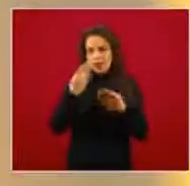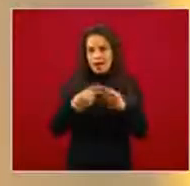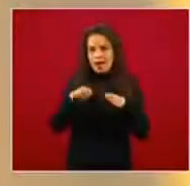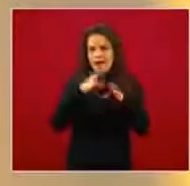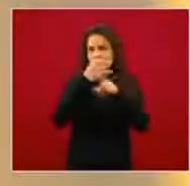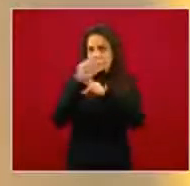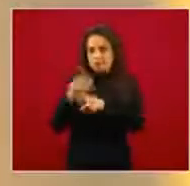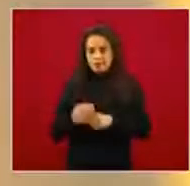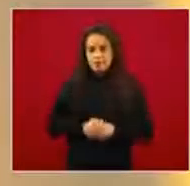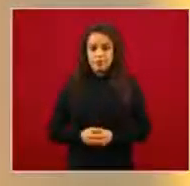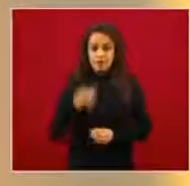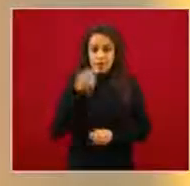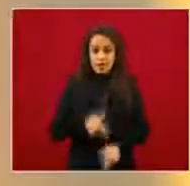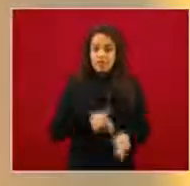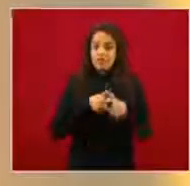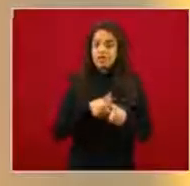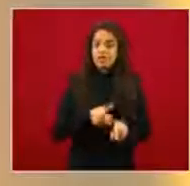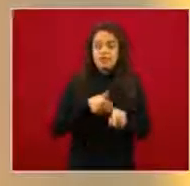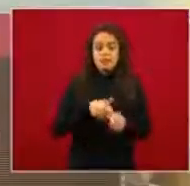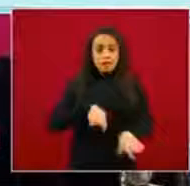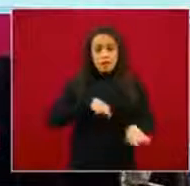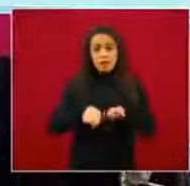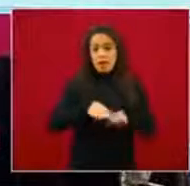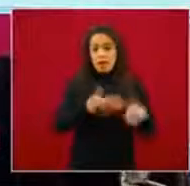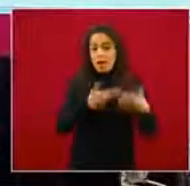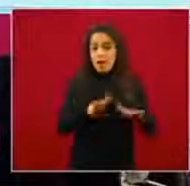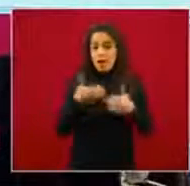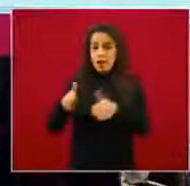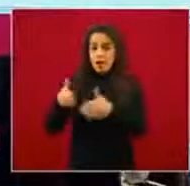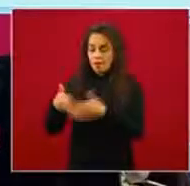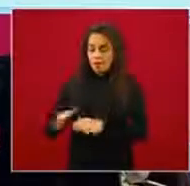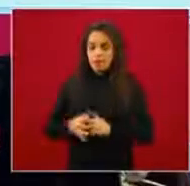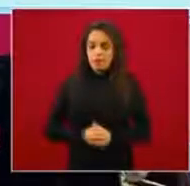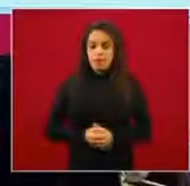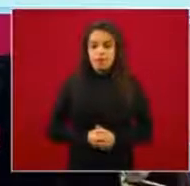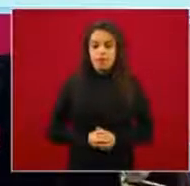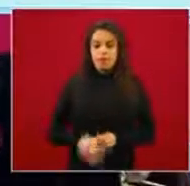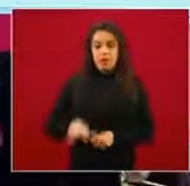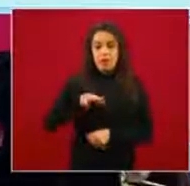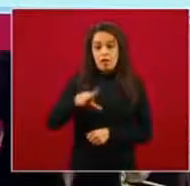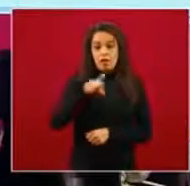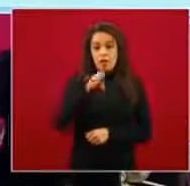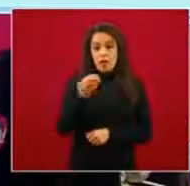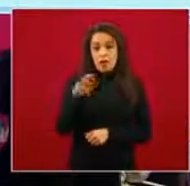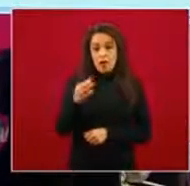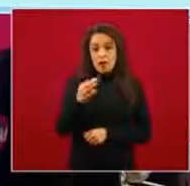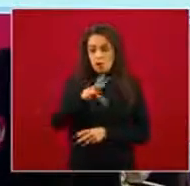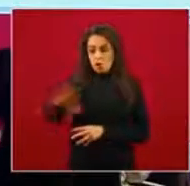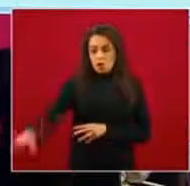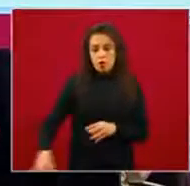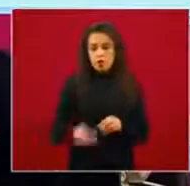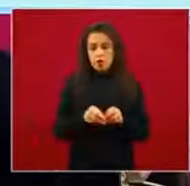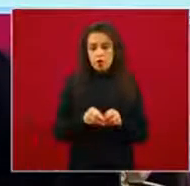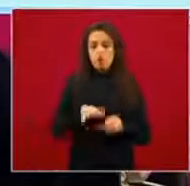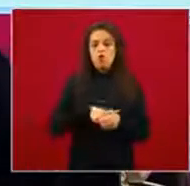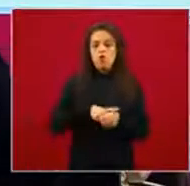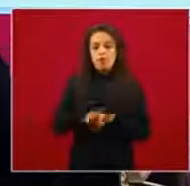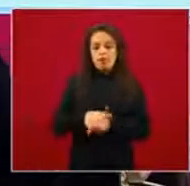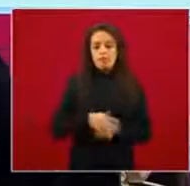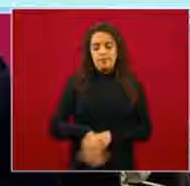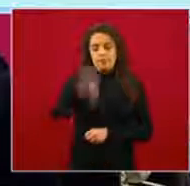companies that continue with its work. And in addition, we add, beginning on March 18, these three